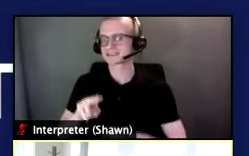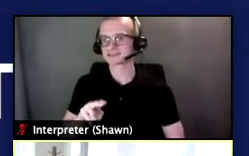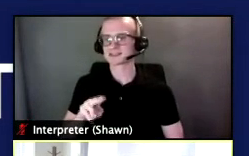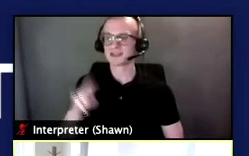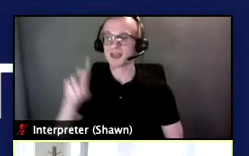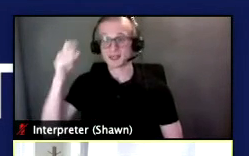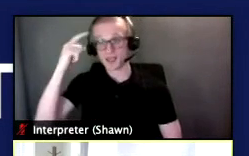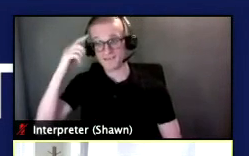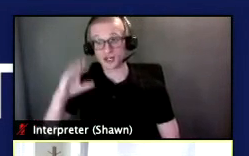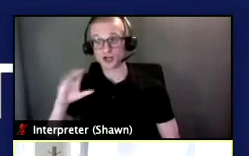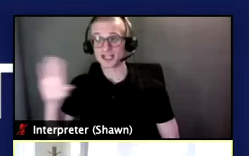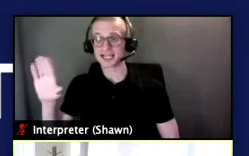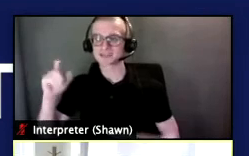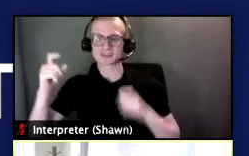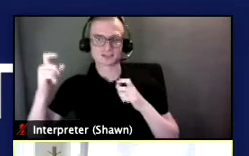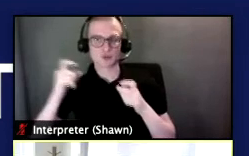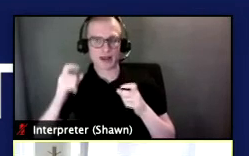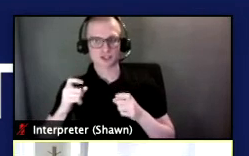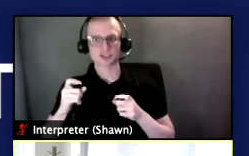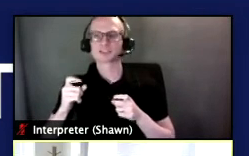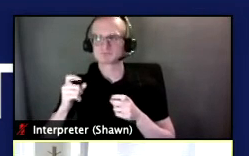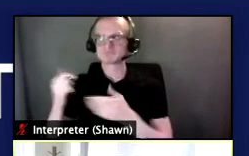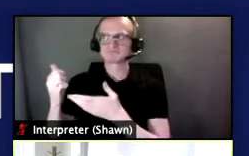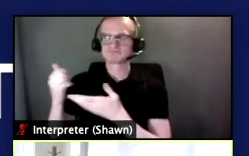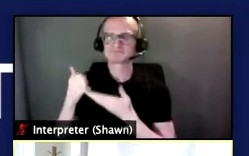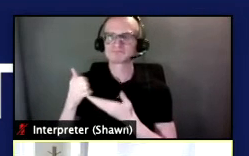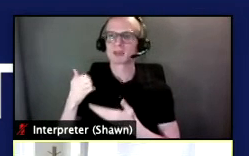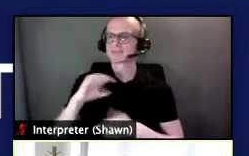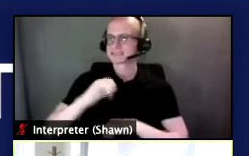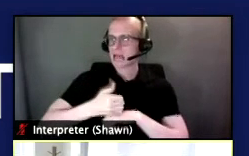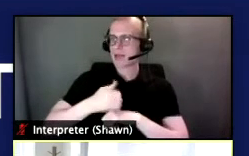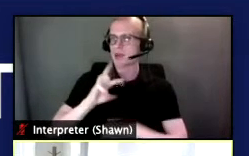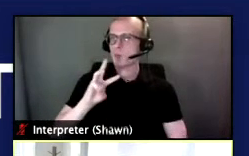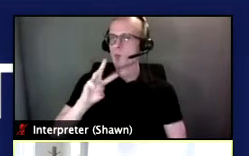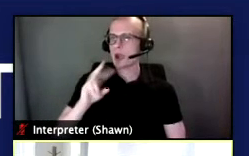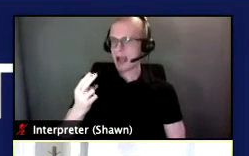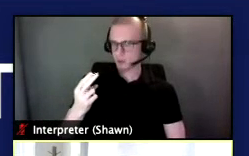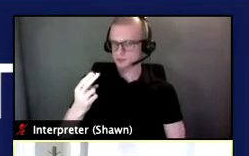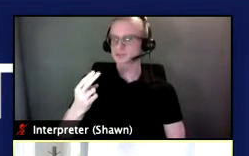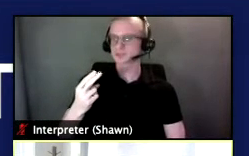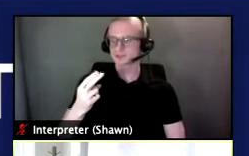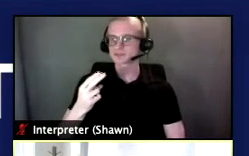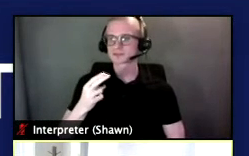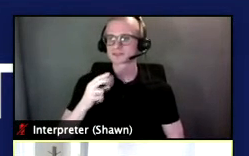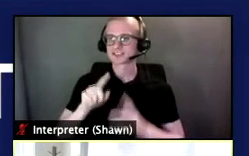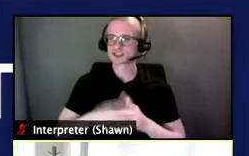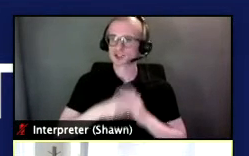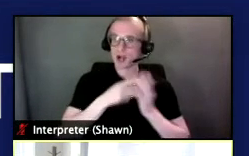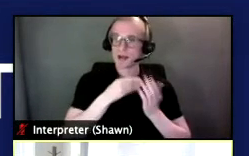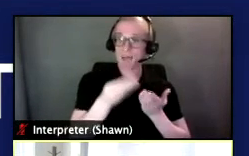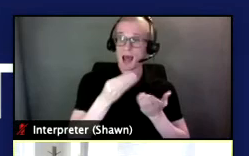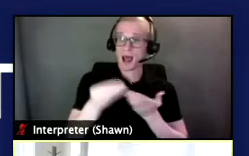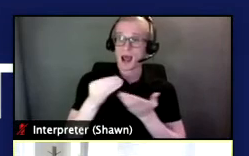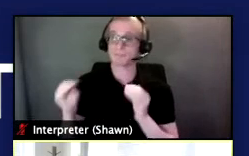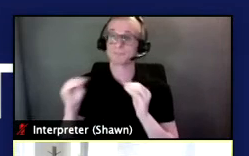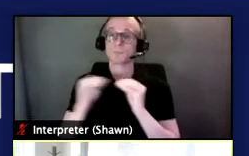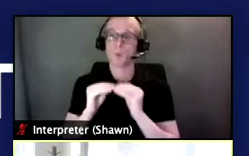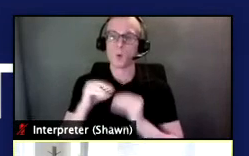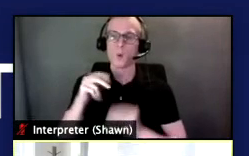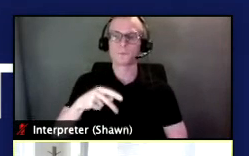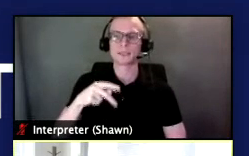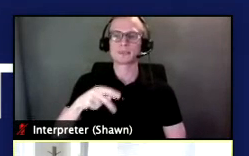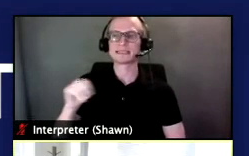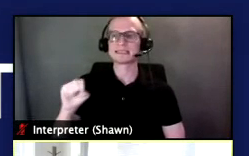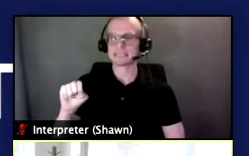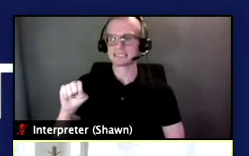and, got a warehouse and started buying, additional PPE. Currently, we